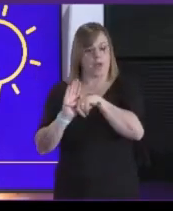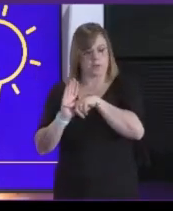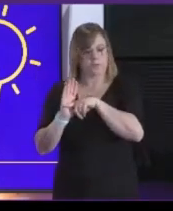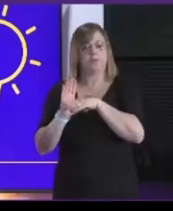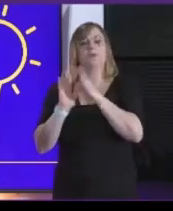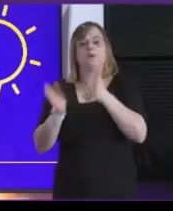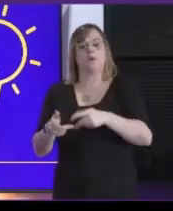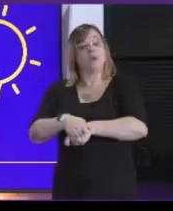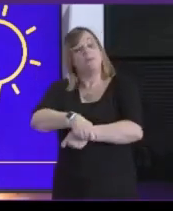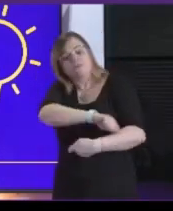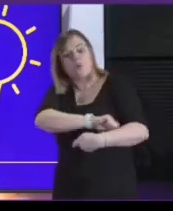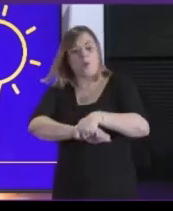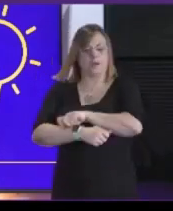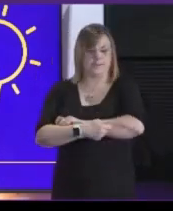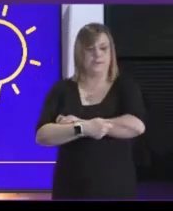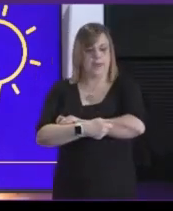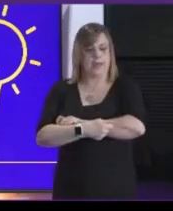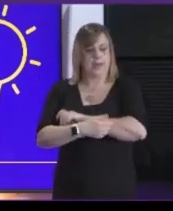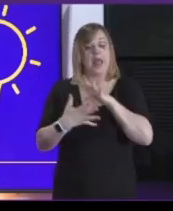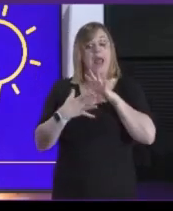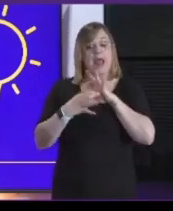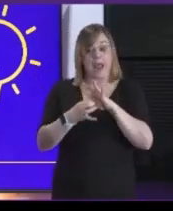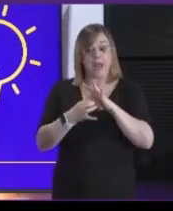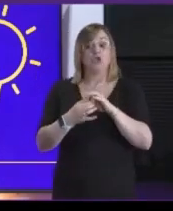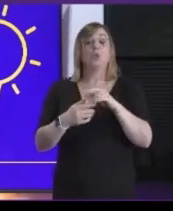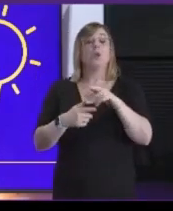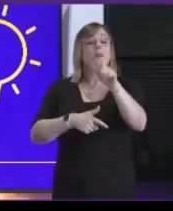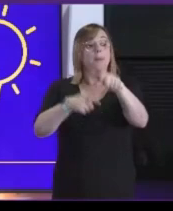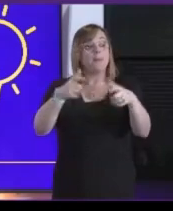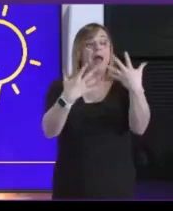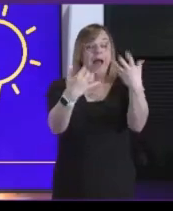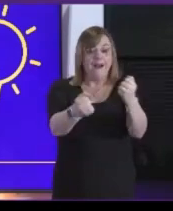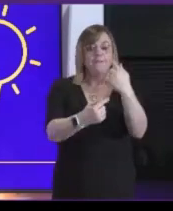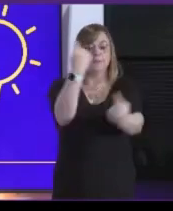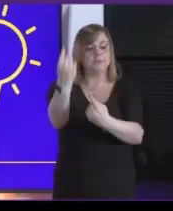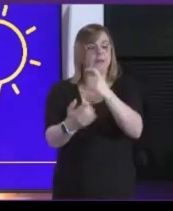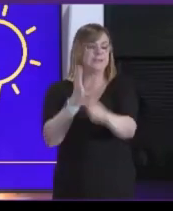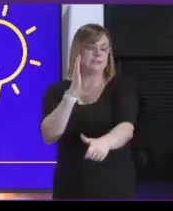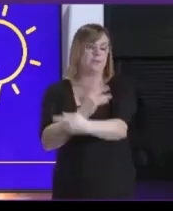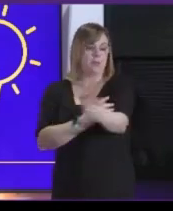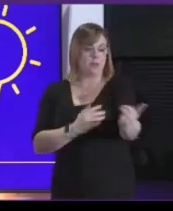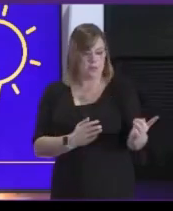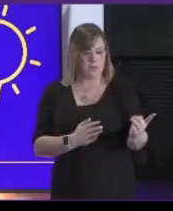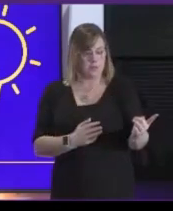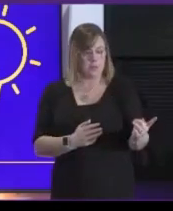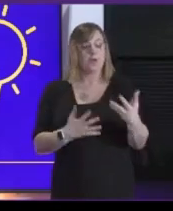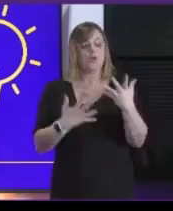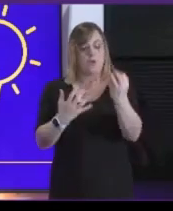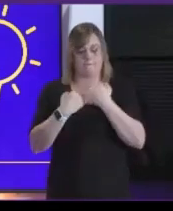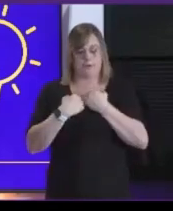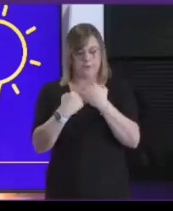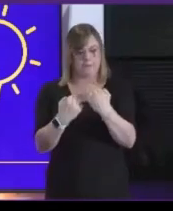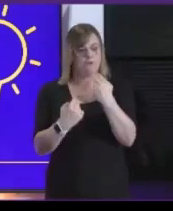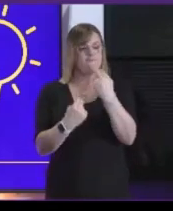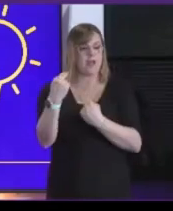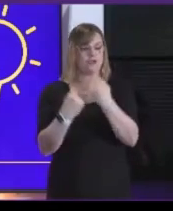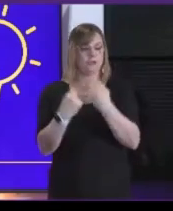proactively engage with people with disabilities to do a self-reflection